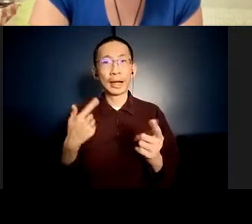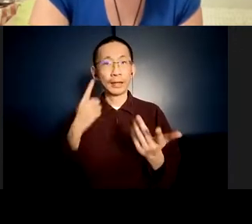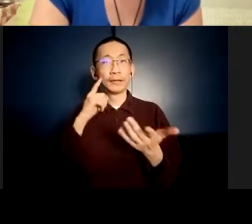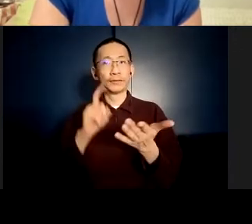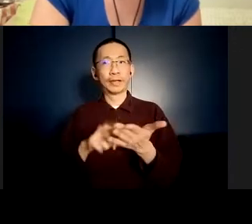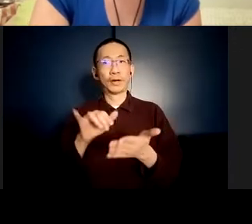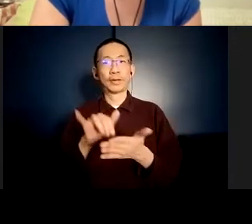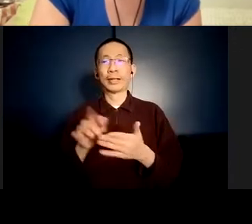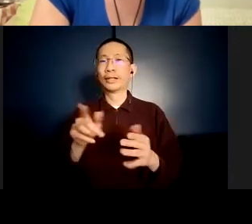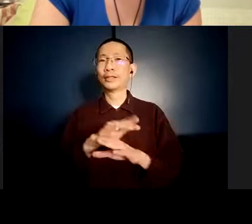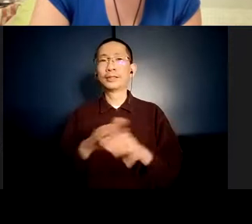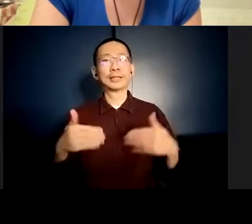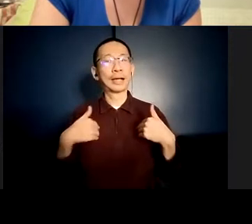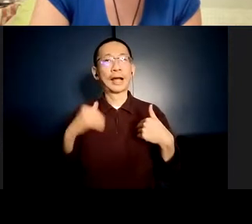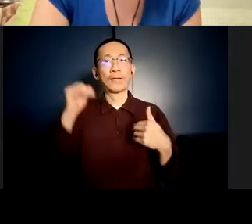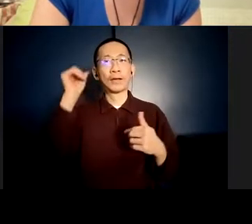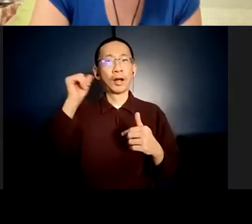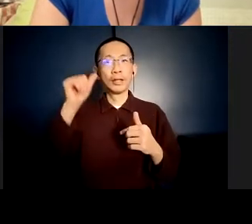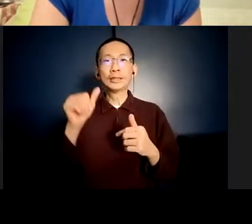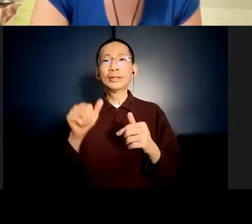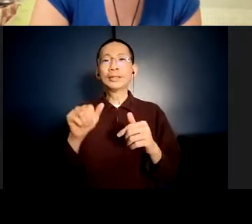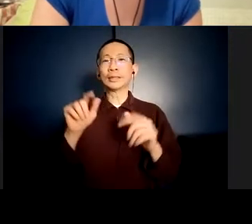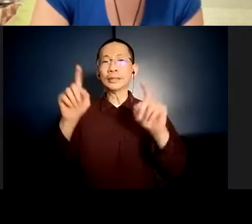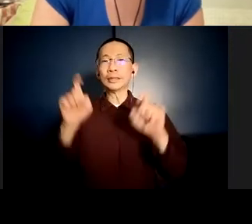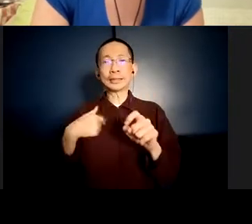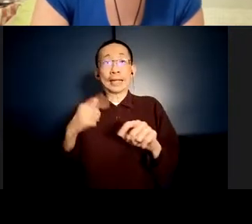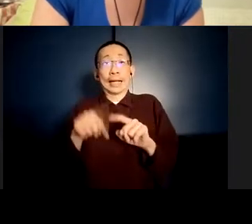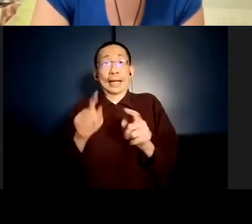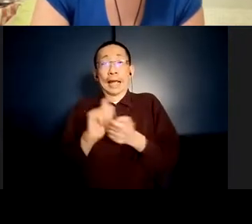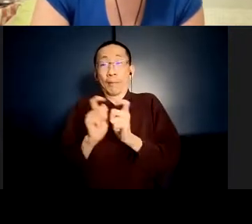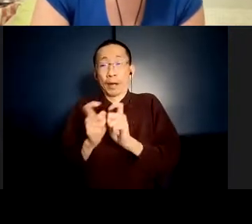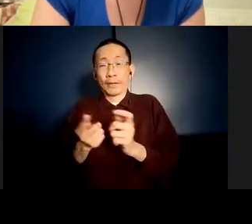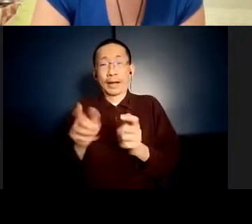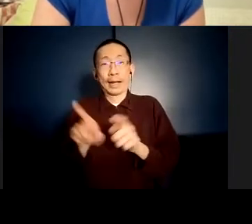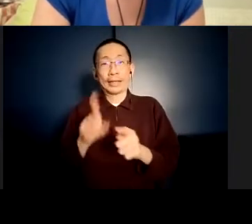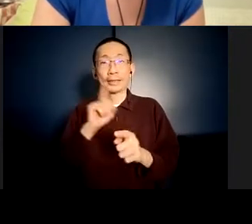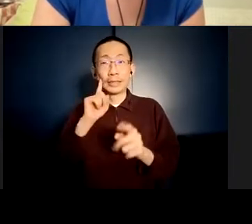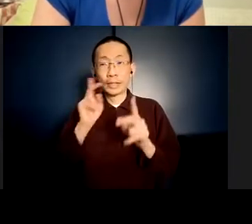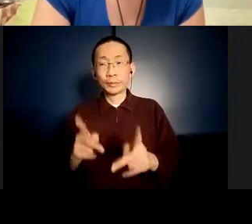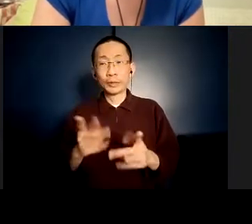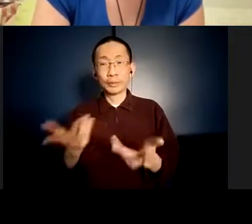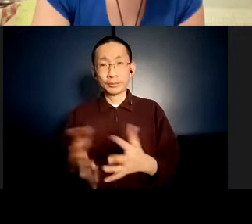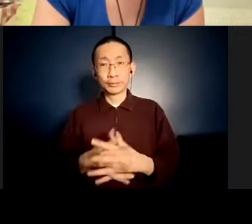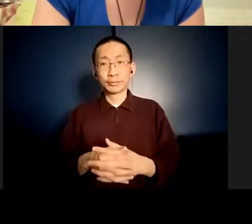that there is not an audiology task that I can't modify in some way as a deaf person.